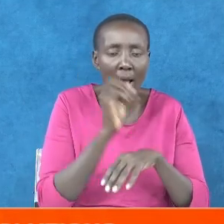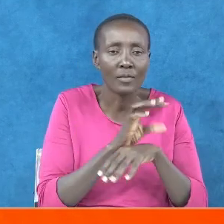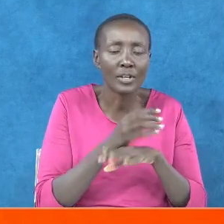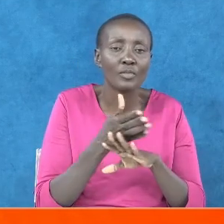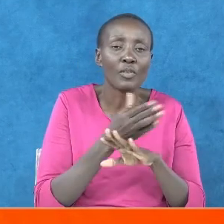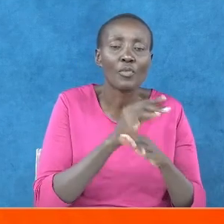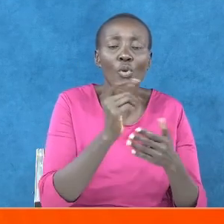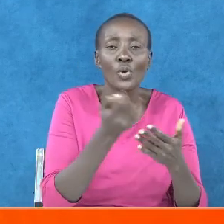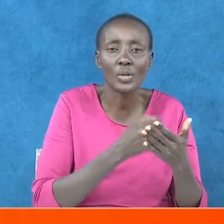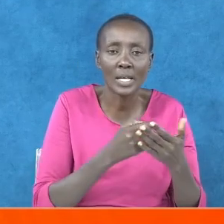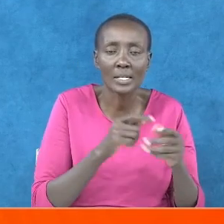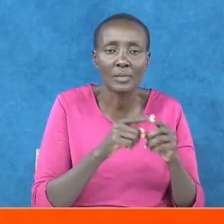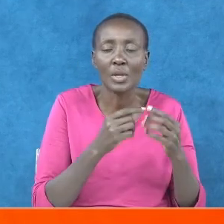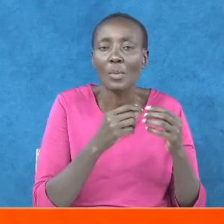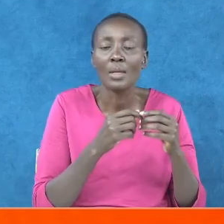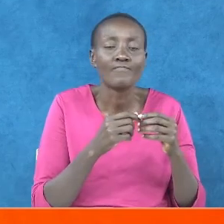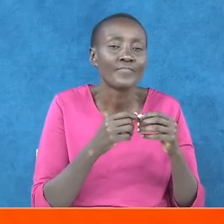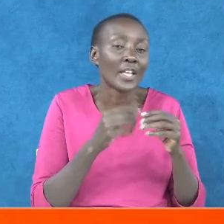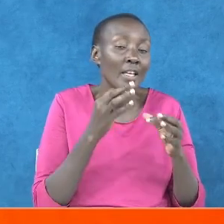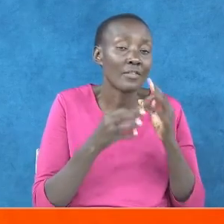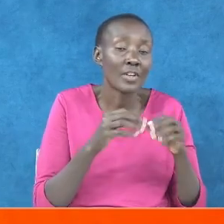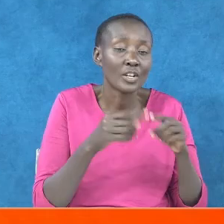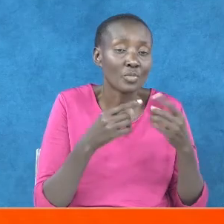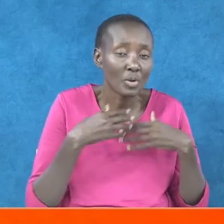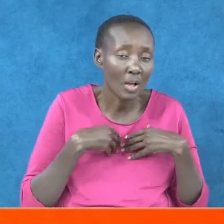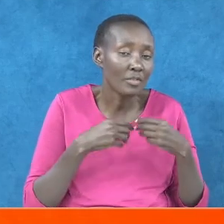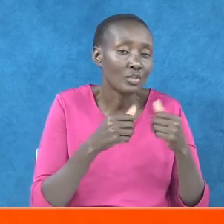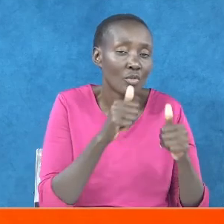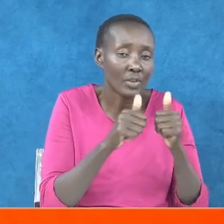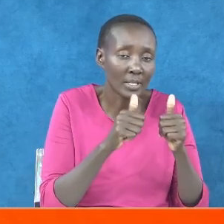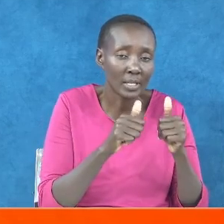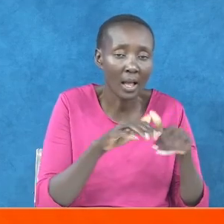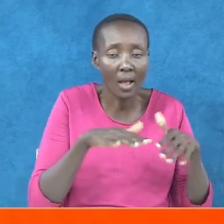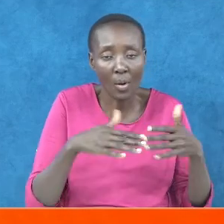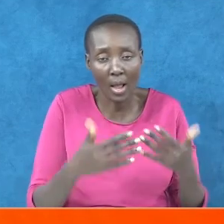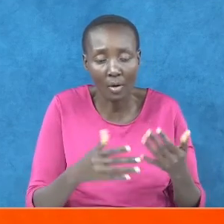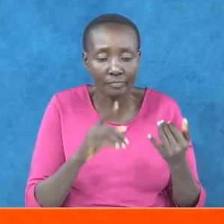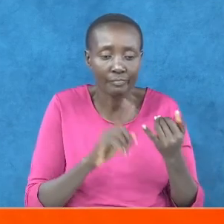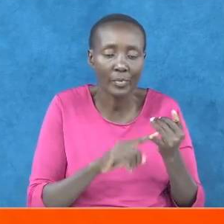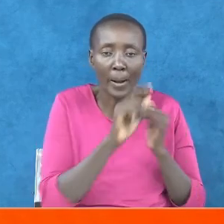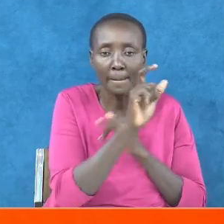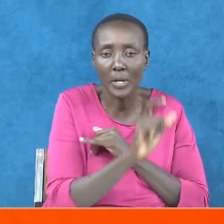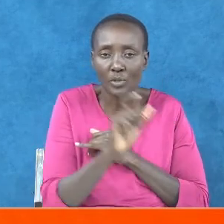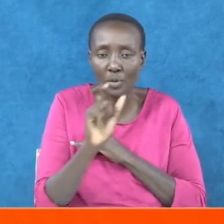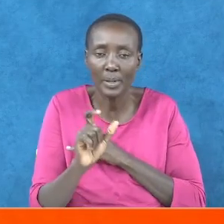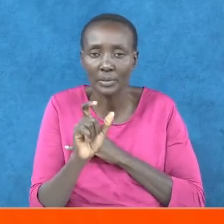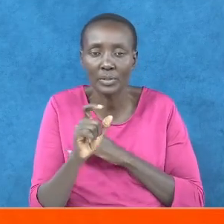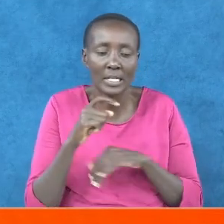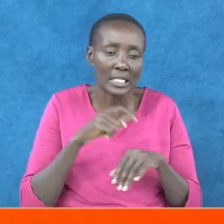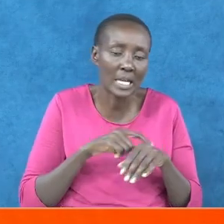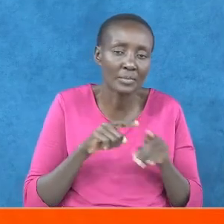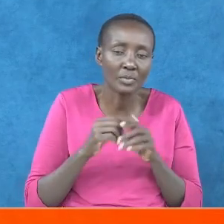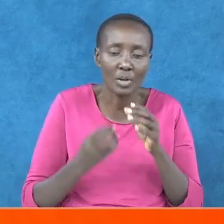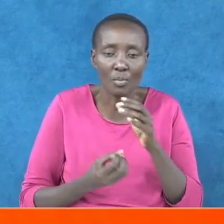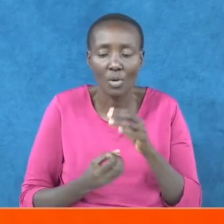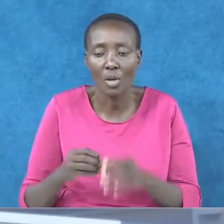the most appropriate form of dispute resolution would be. Then interpersonally, I will say this comes with time, it comes with growth,